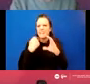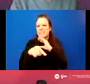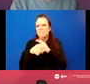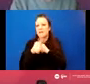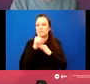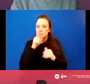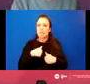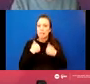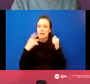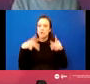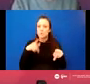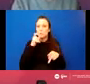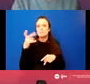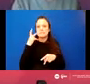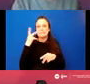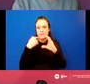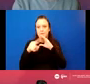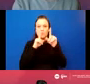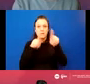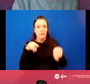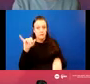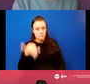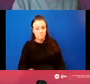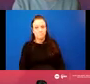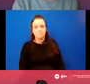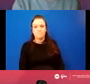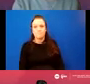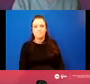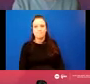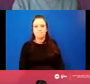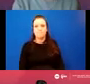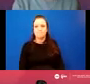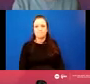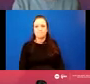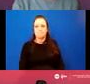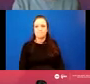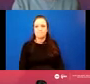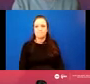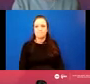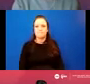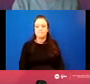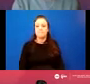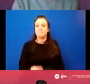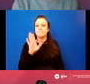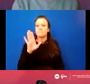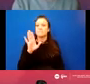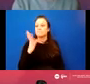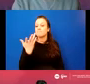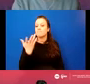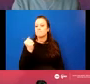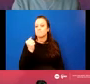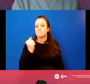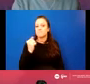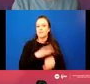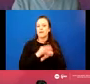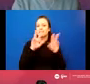life person that sees those back to with answers as best that we can. Um, just on, uh, the